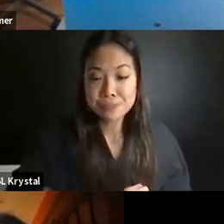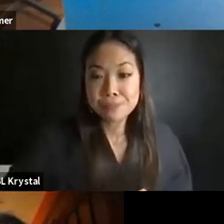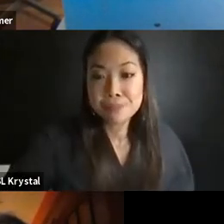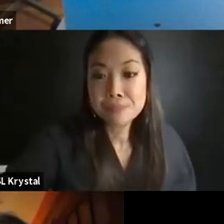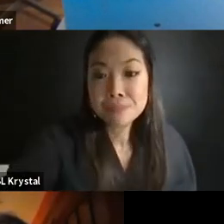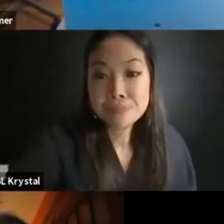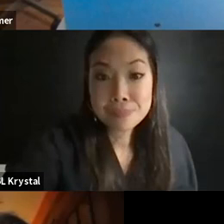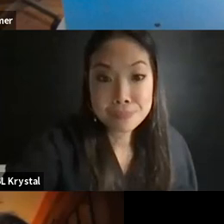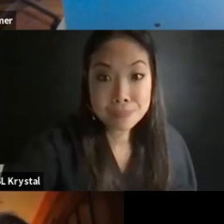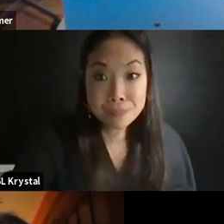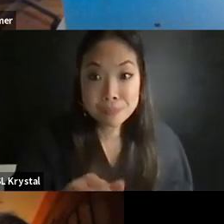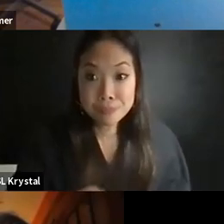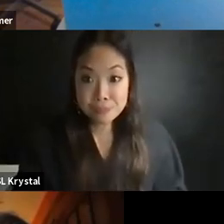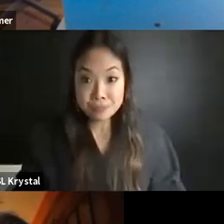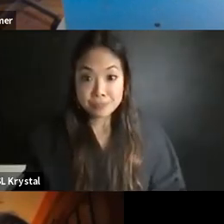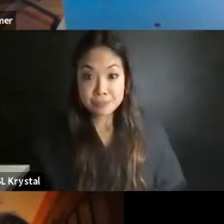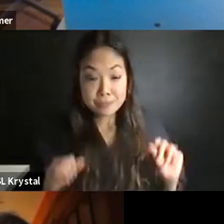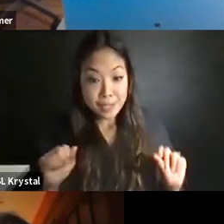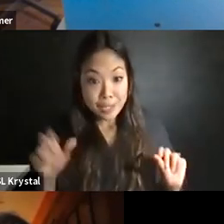can you hear me we're fine